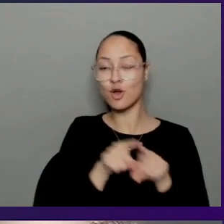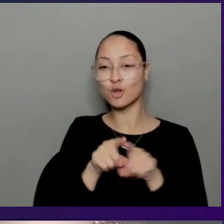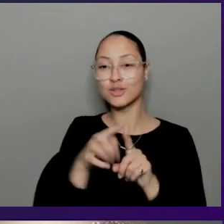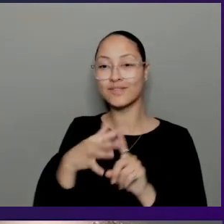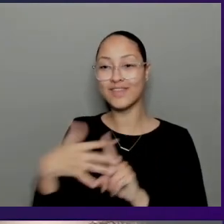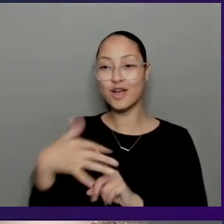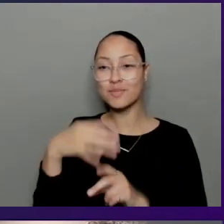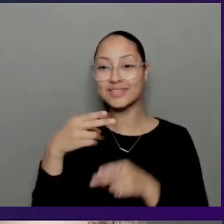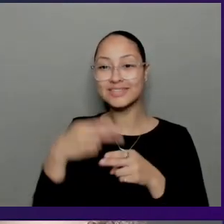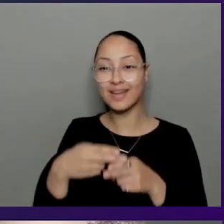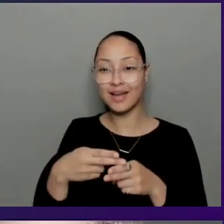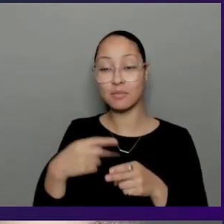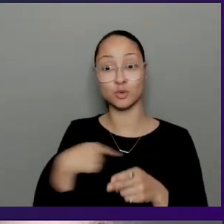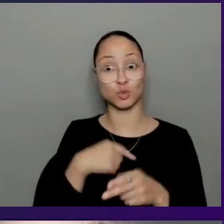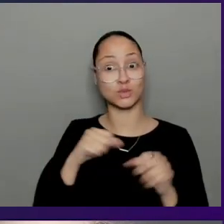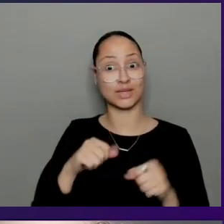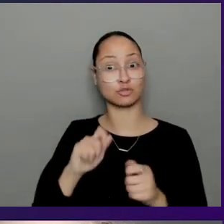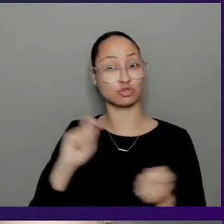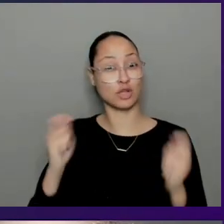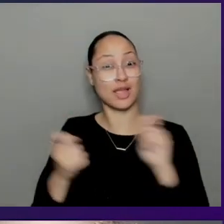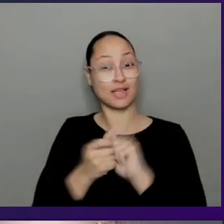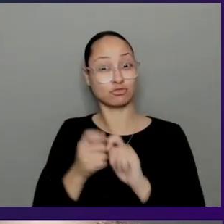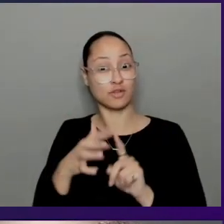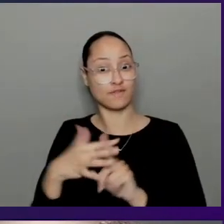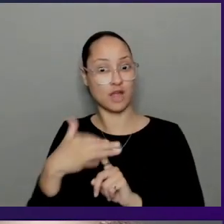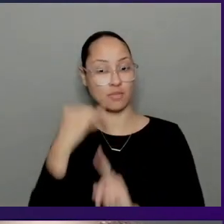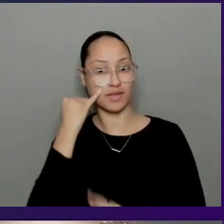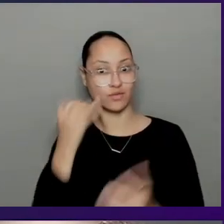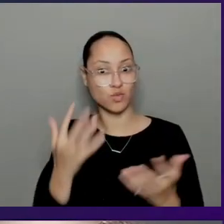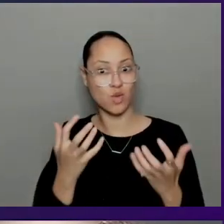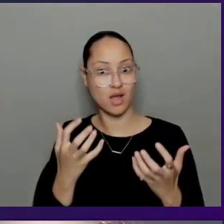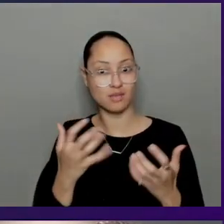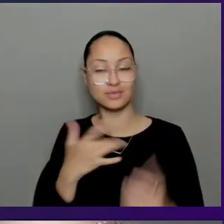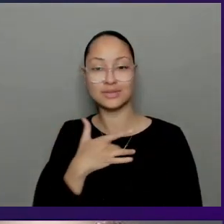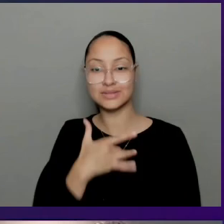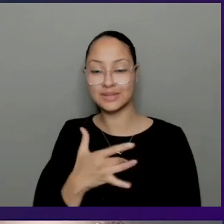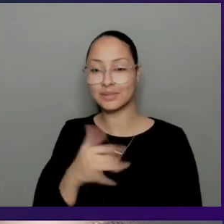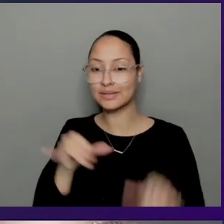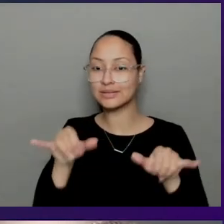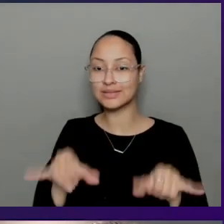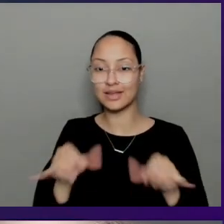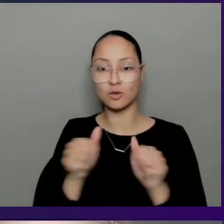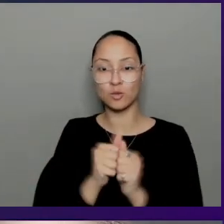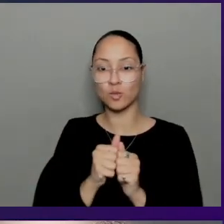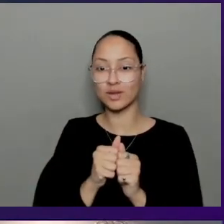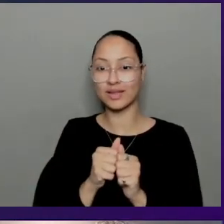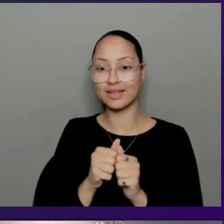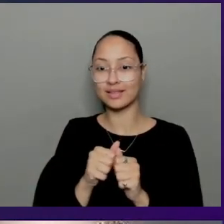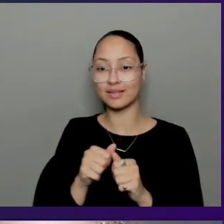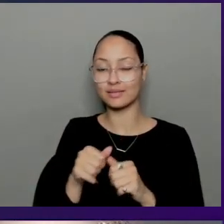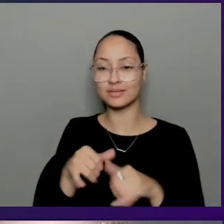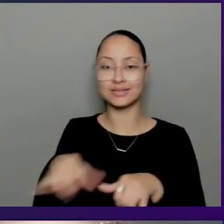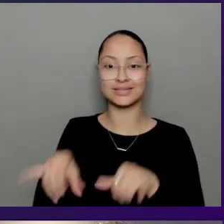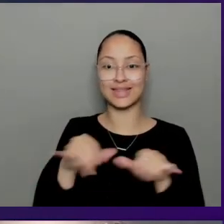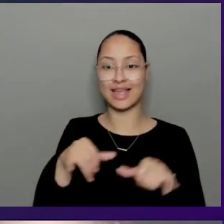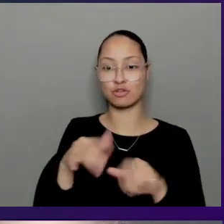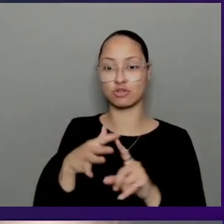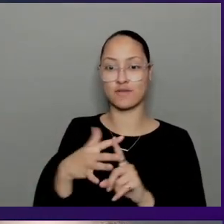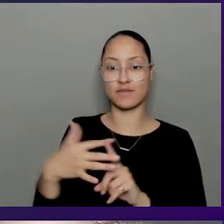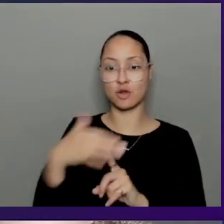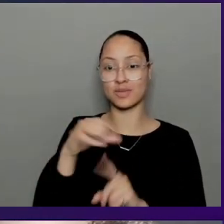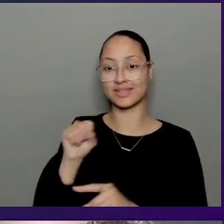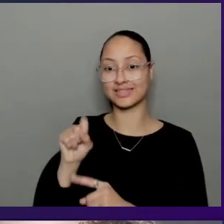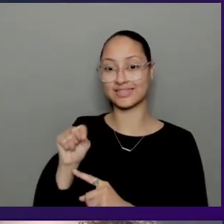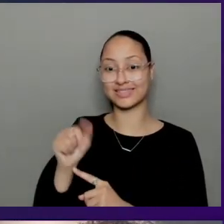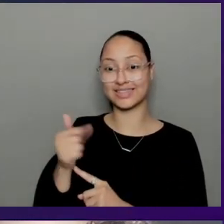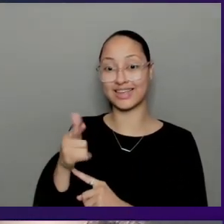change environments if we want. We keep it in sync with the staging environment, and Amplify will start